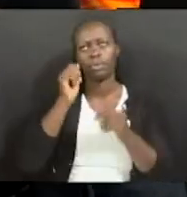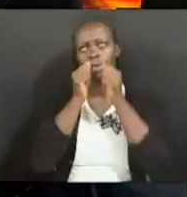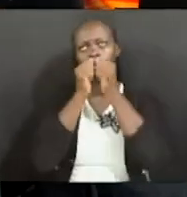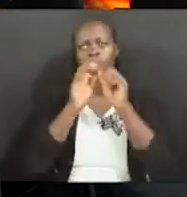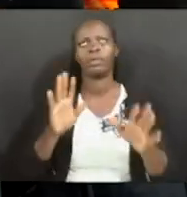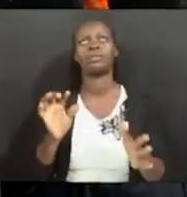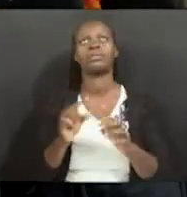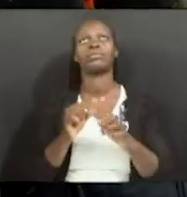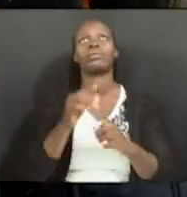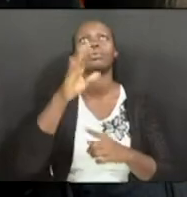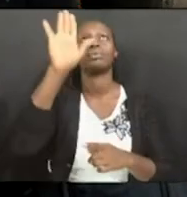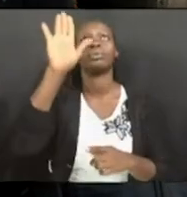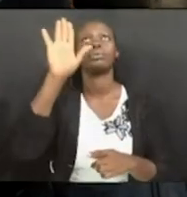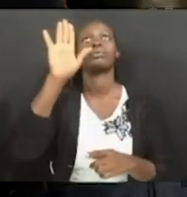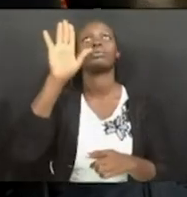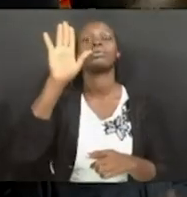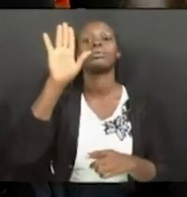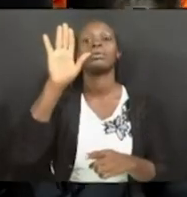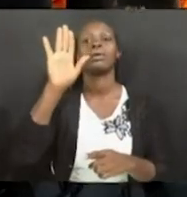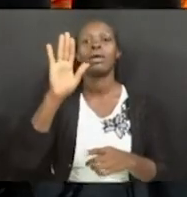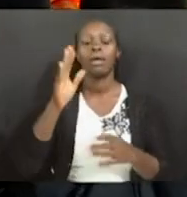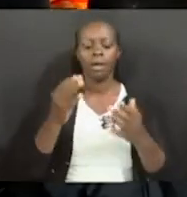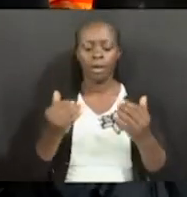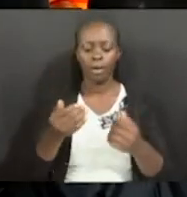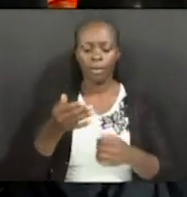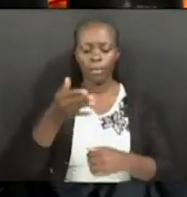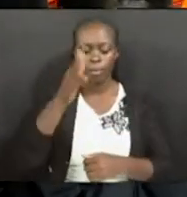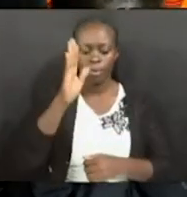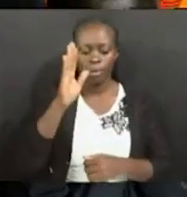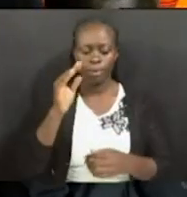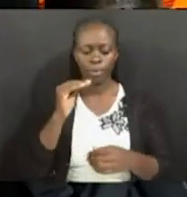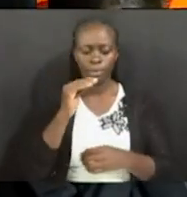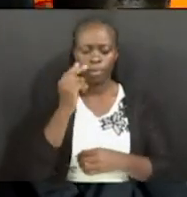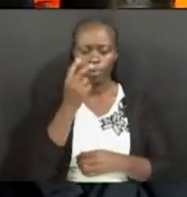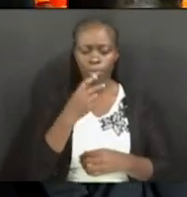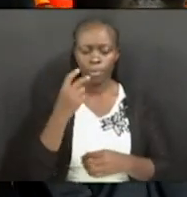word. Thou, O God, who makes